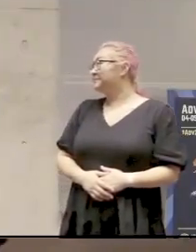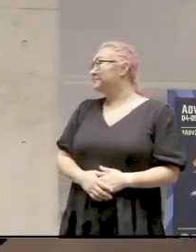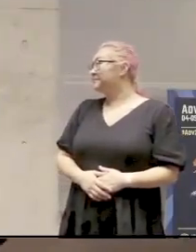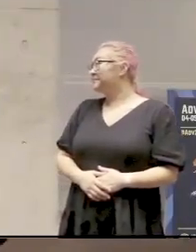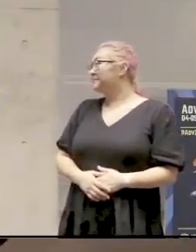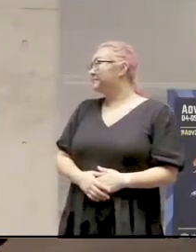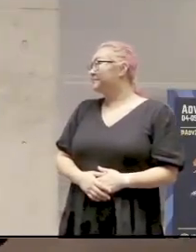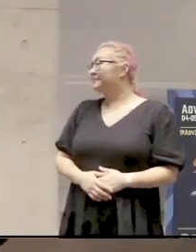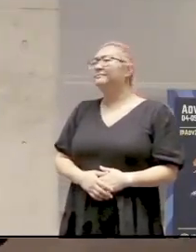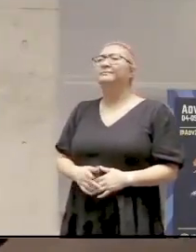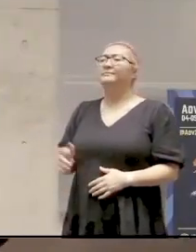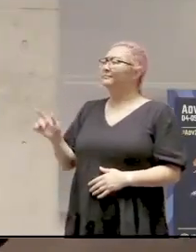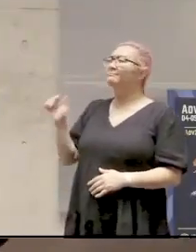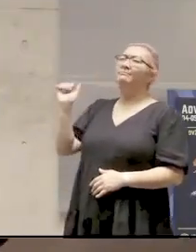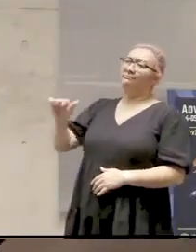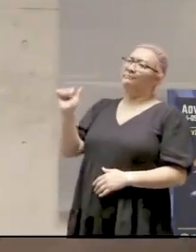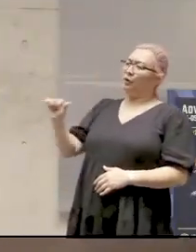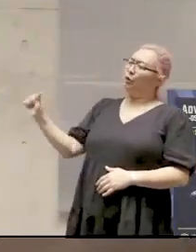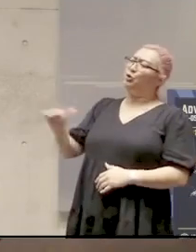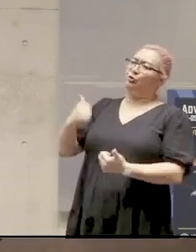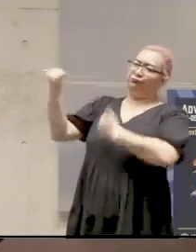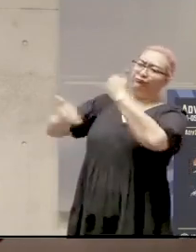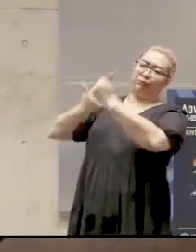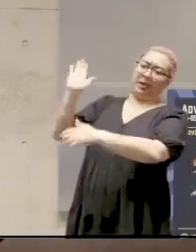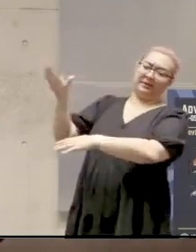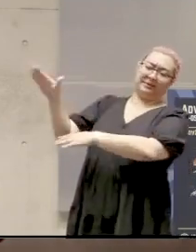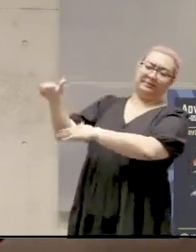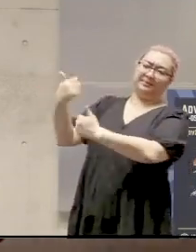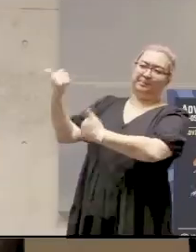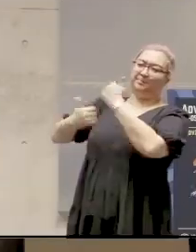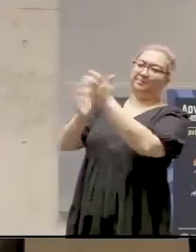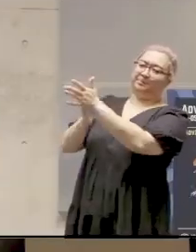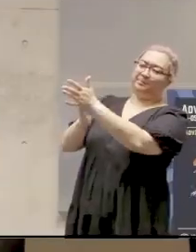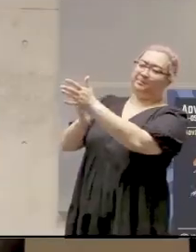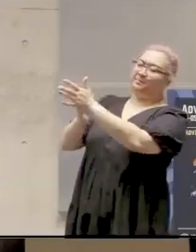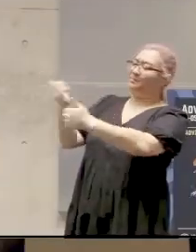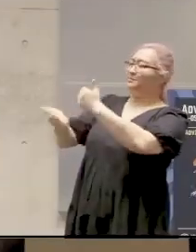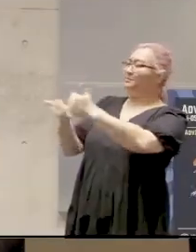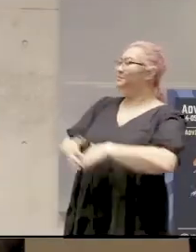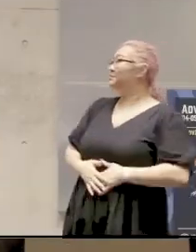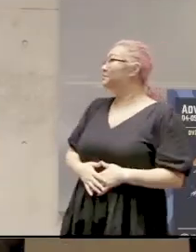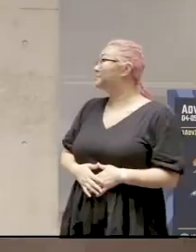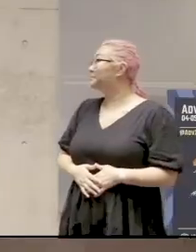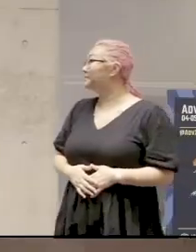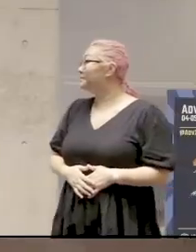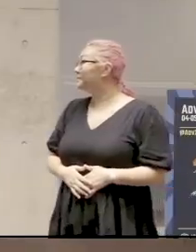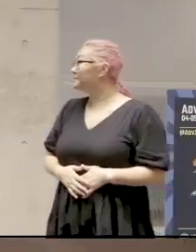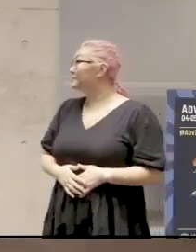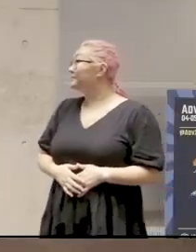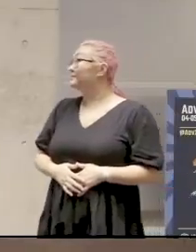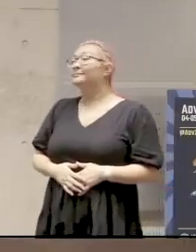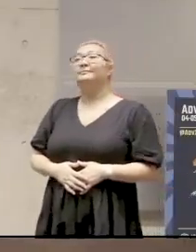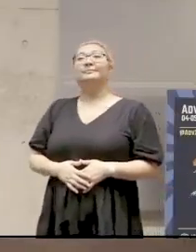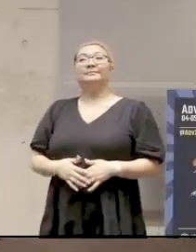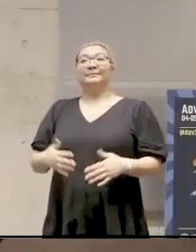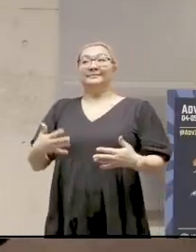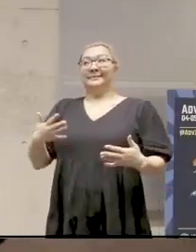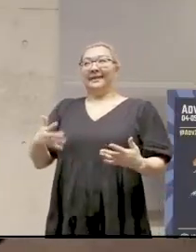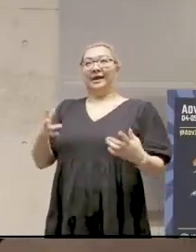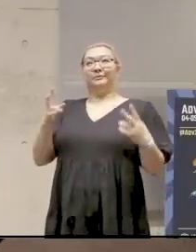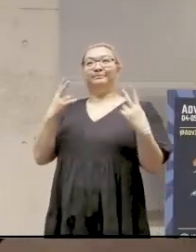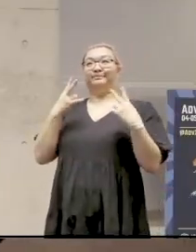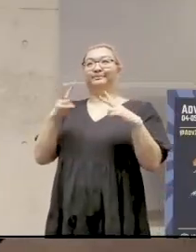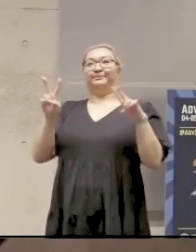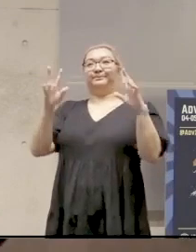And so you should be, Richard. Well done. Fantastic. Now, looking out at this room, we know that this